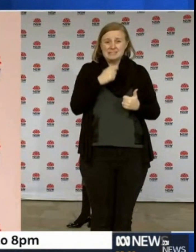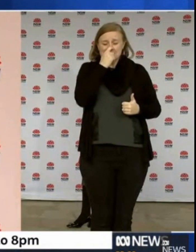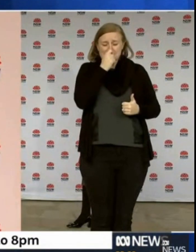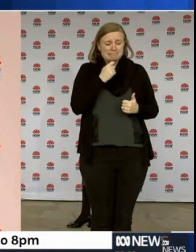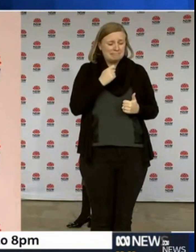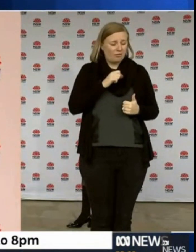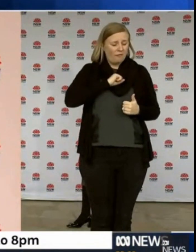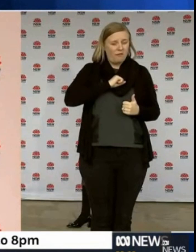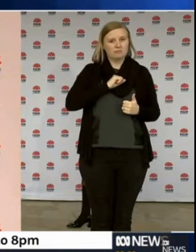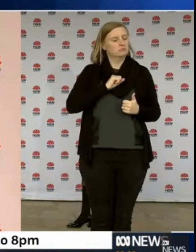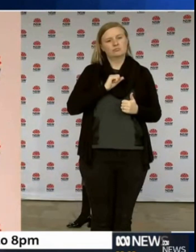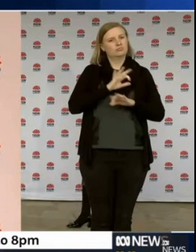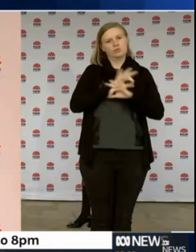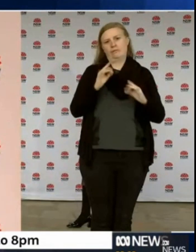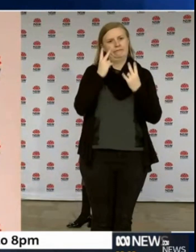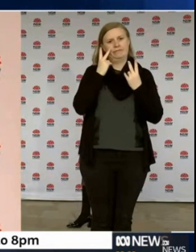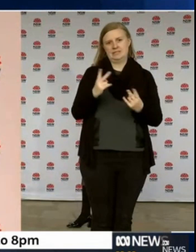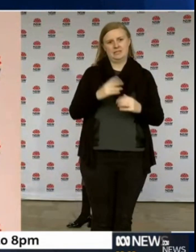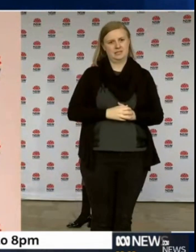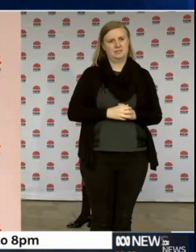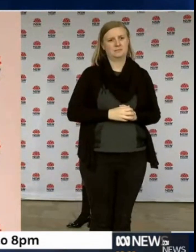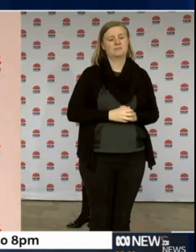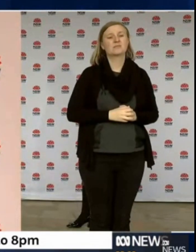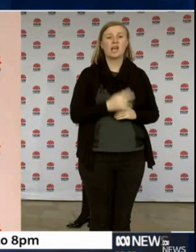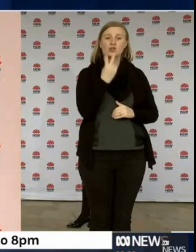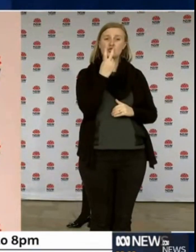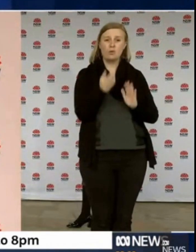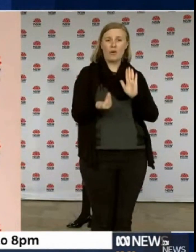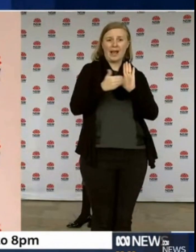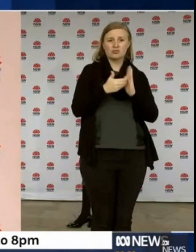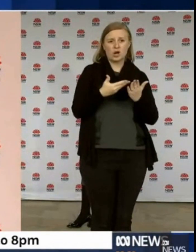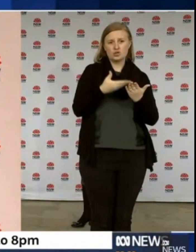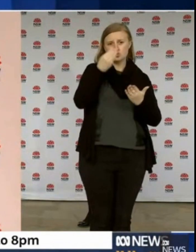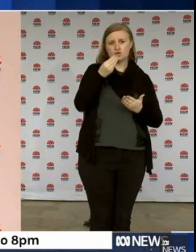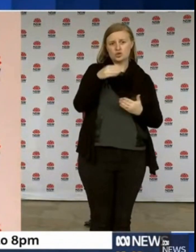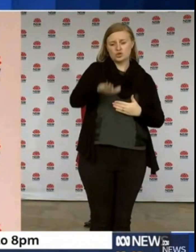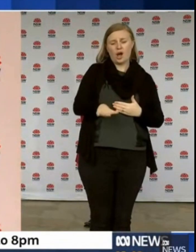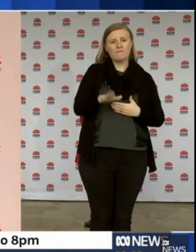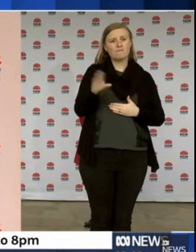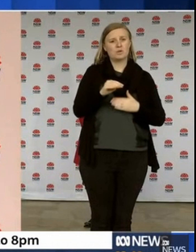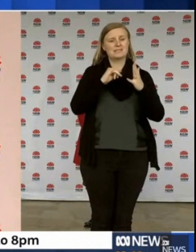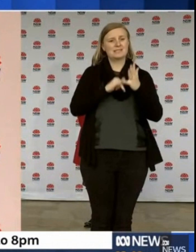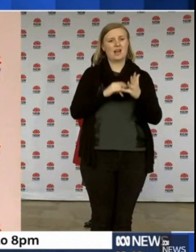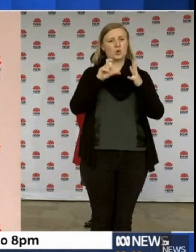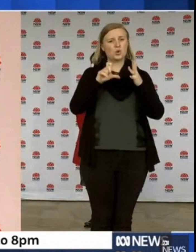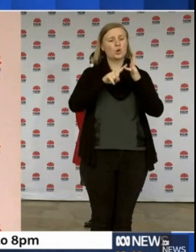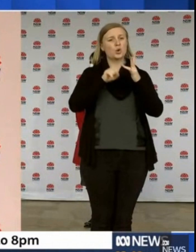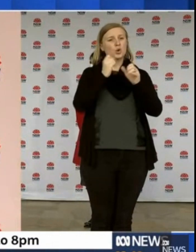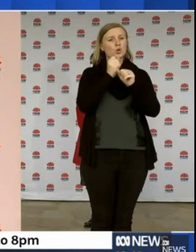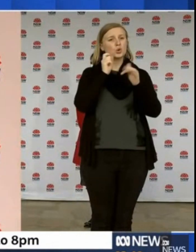just wanted to mention, is there were 2 additional South Coogee Public School students that tested positive for